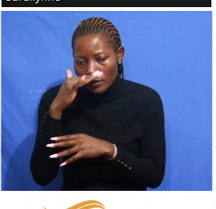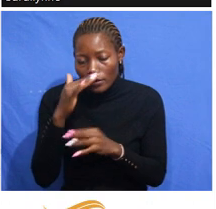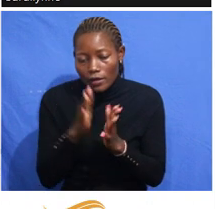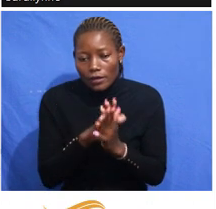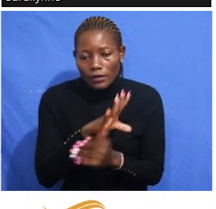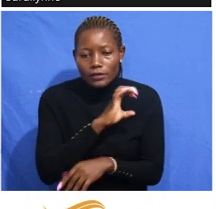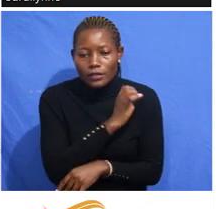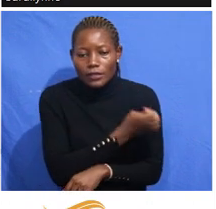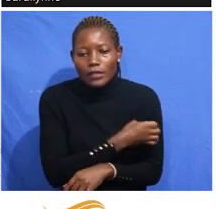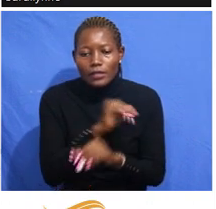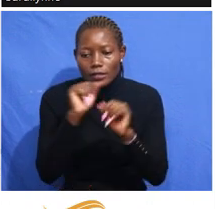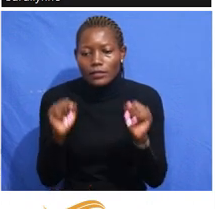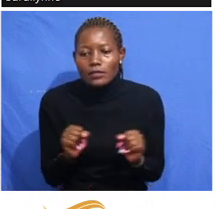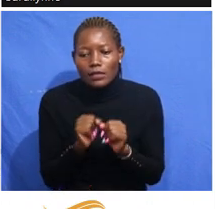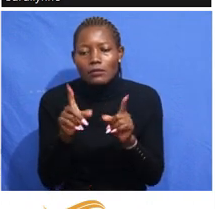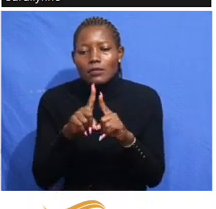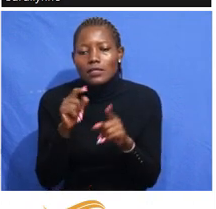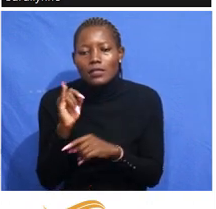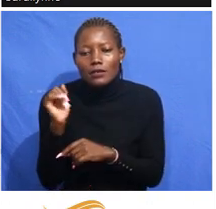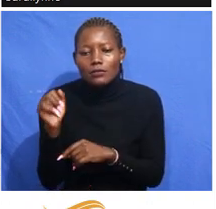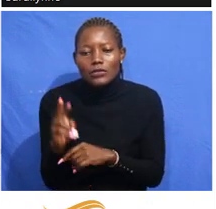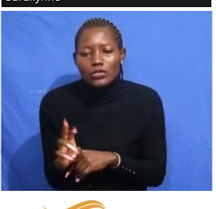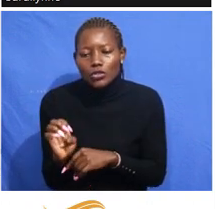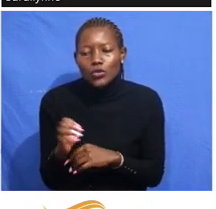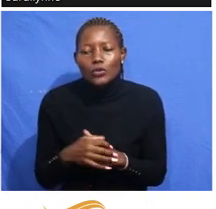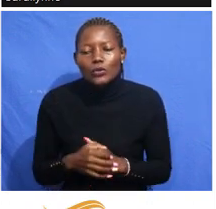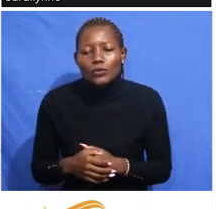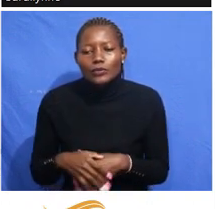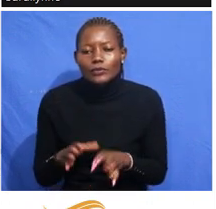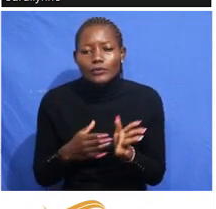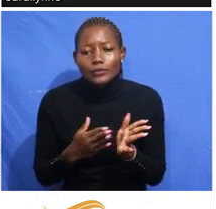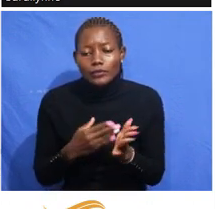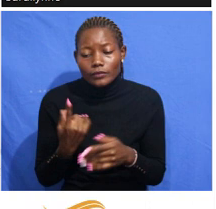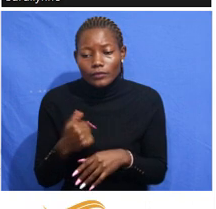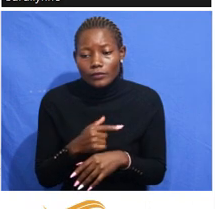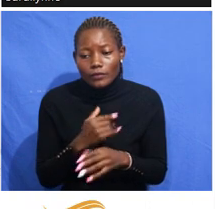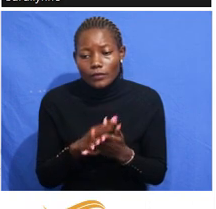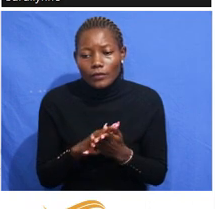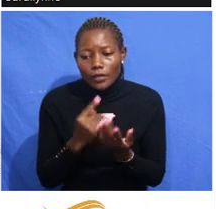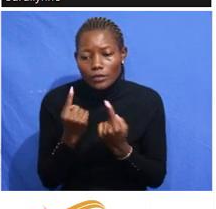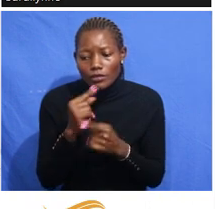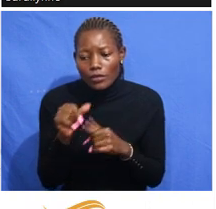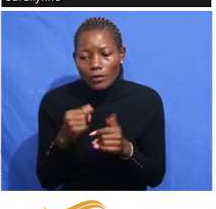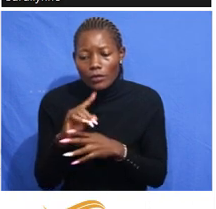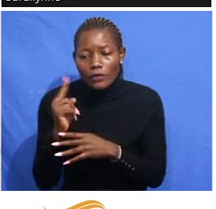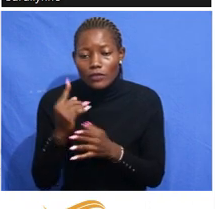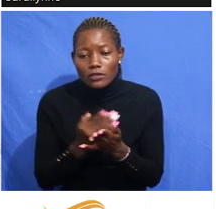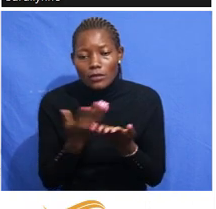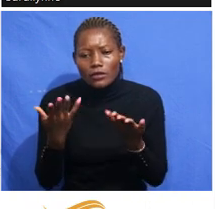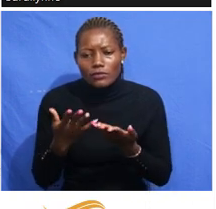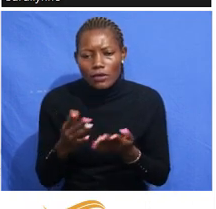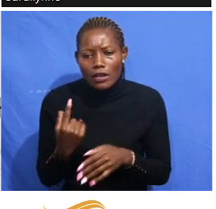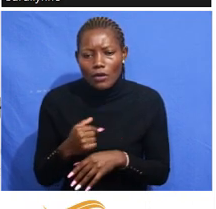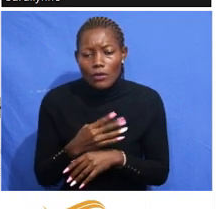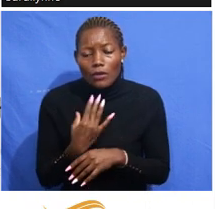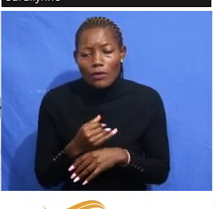systems, and also tissue respiration. So I'll quickly take you through the first bit where we